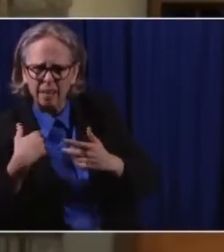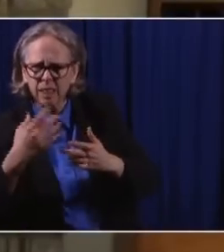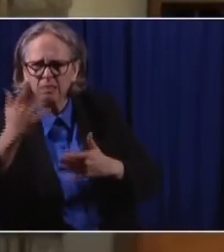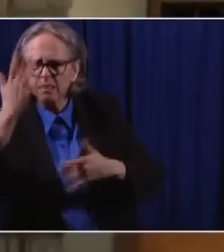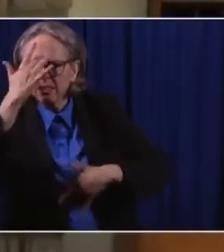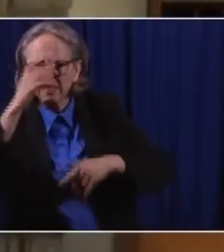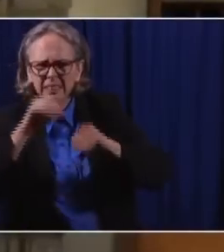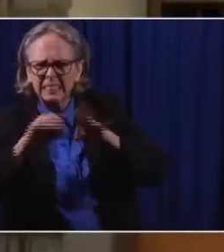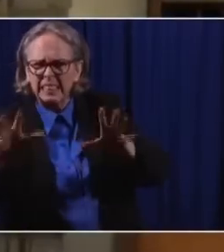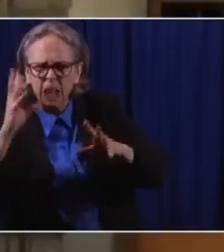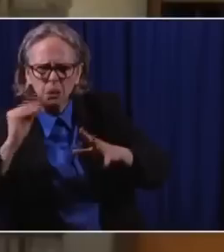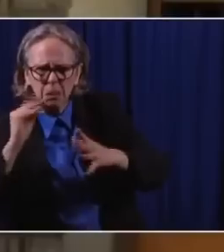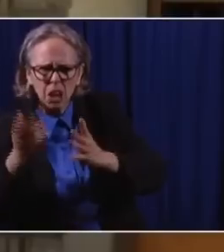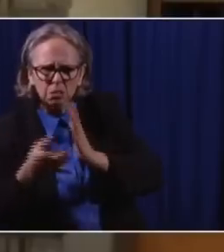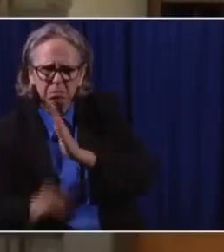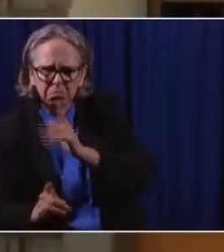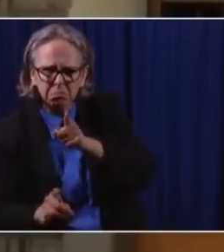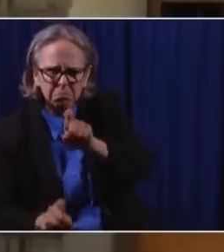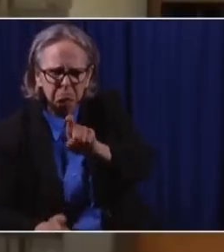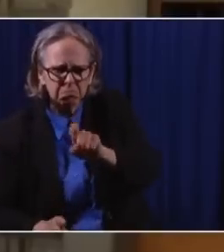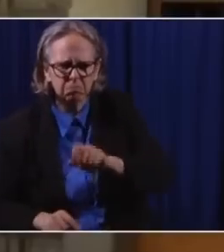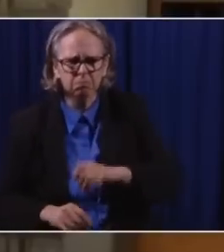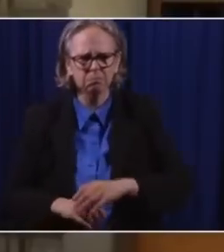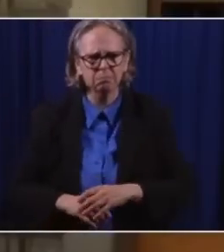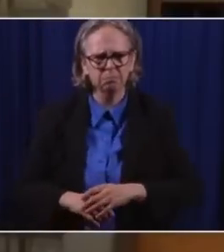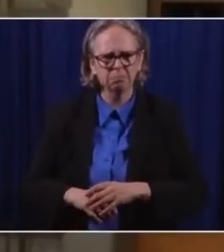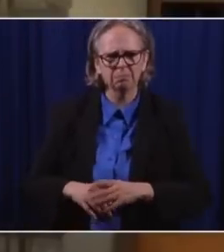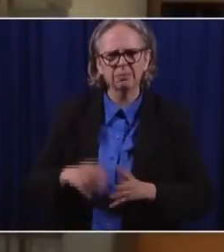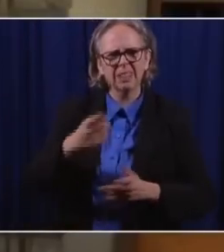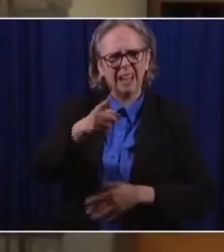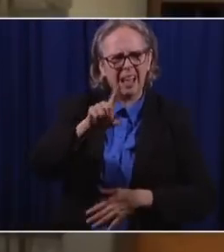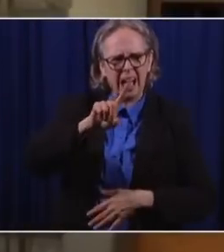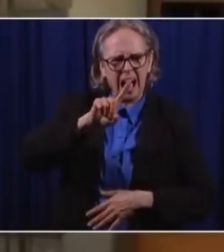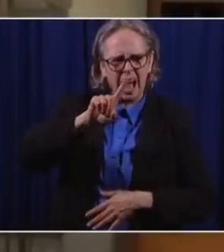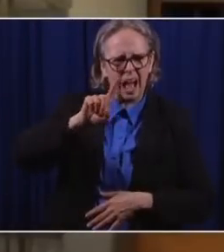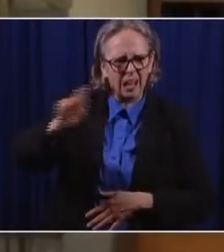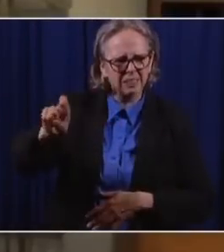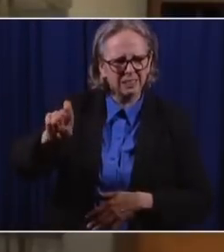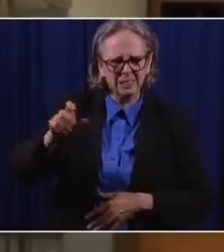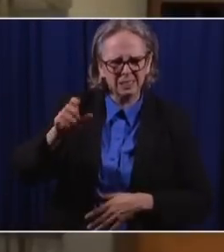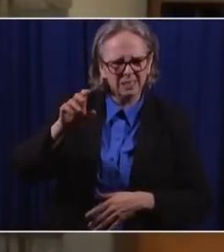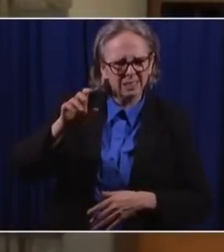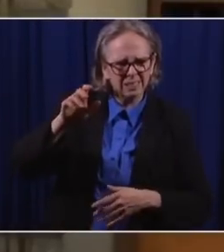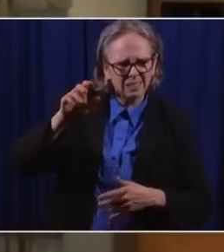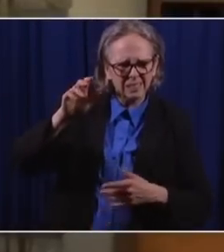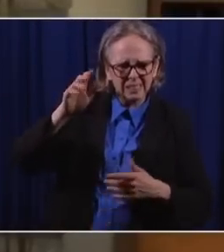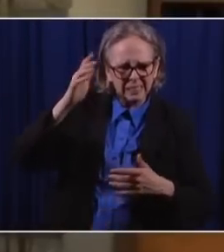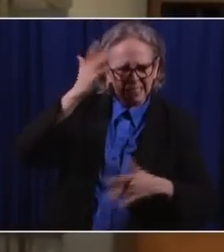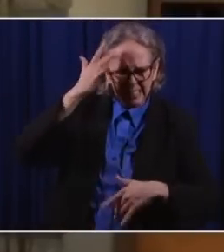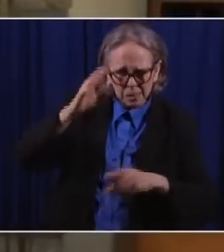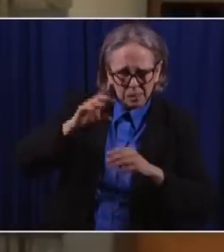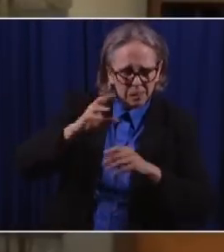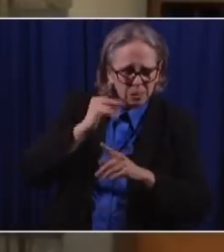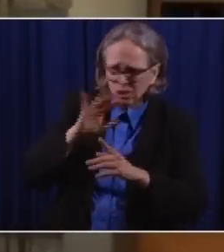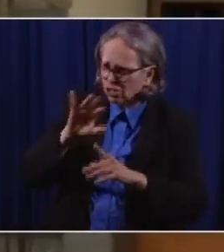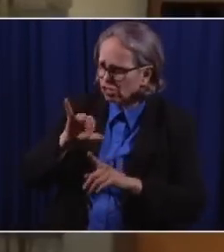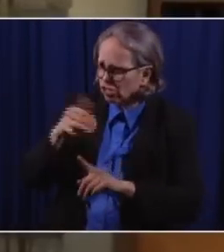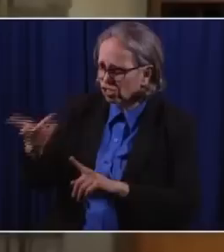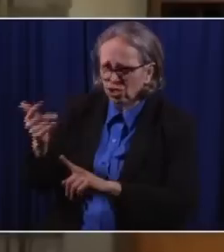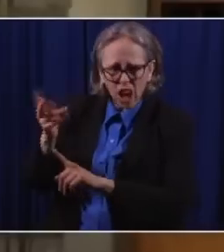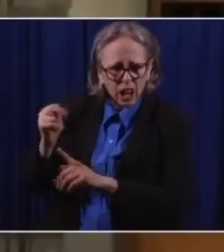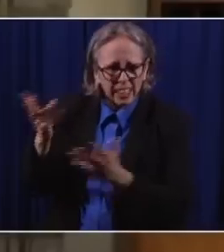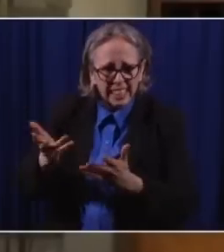We'll have to ask him what his infectious disease experience. Doctor, you still on there? I sure